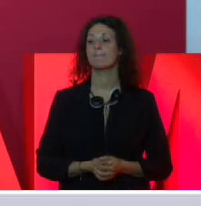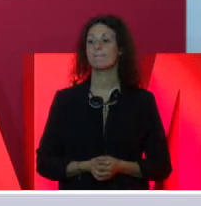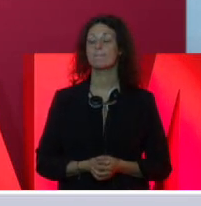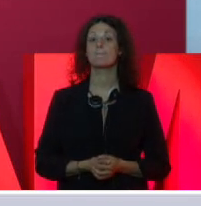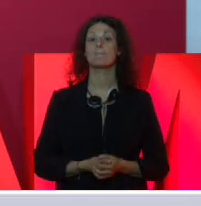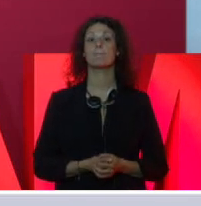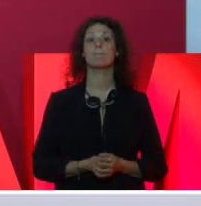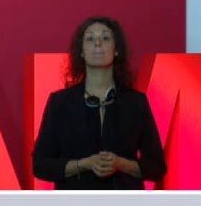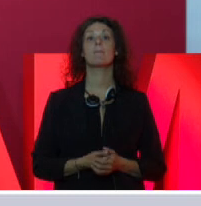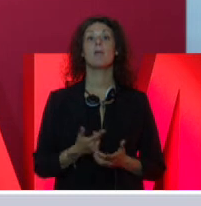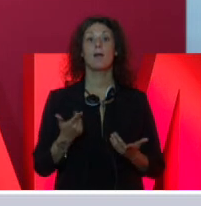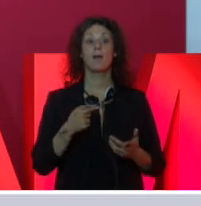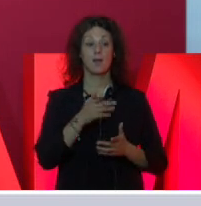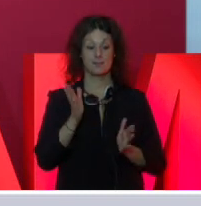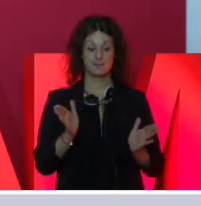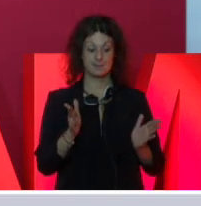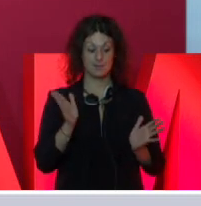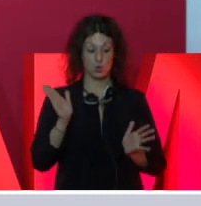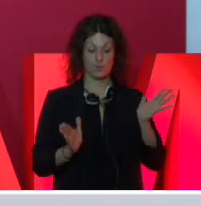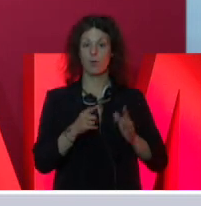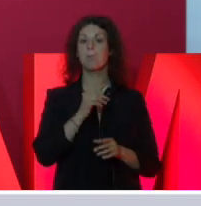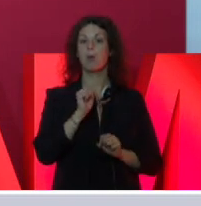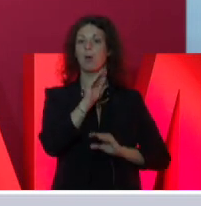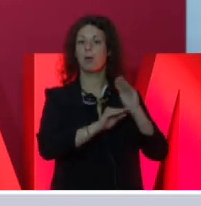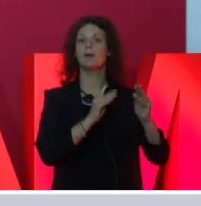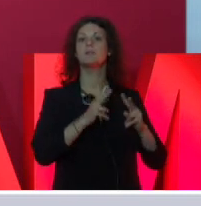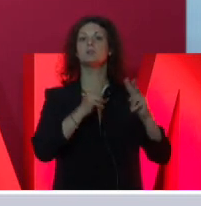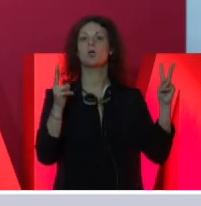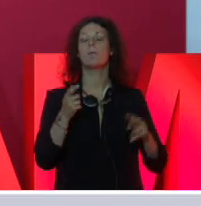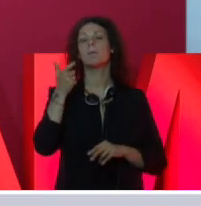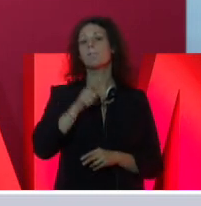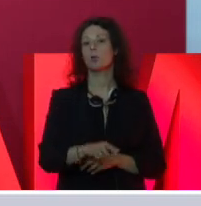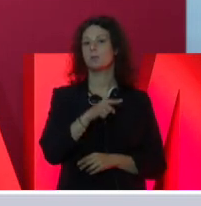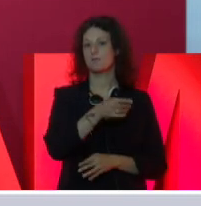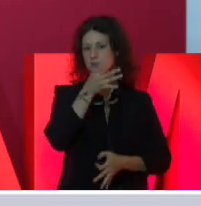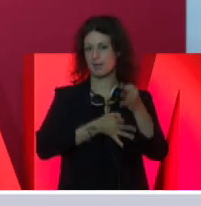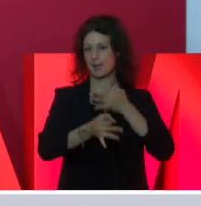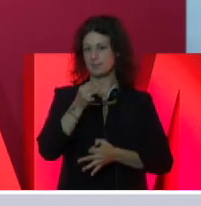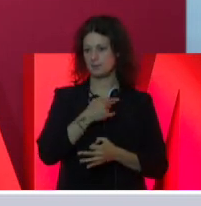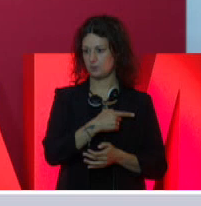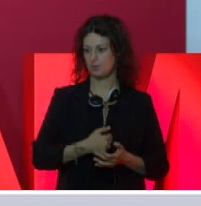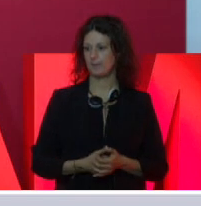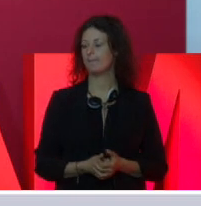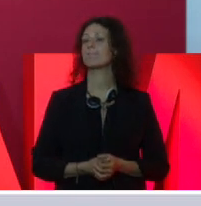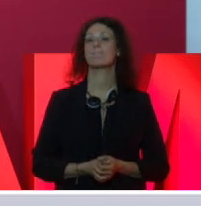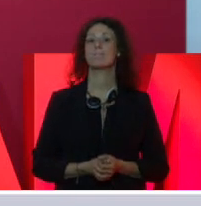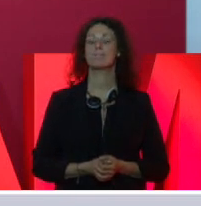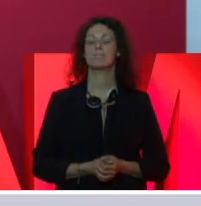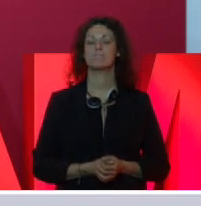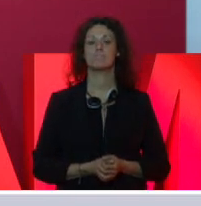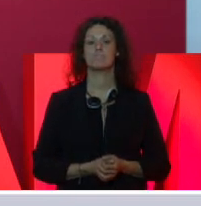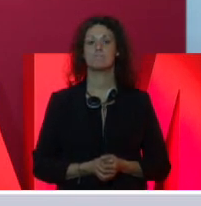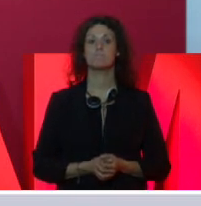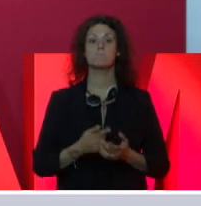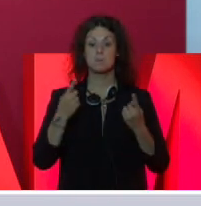then this is an interesting context. This sort of approach would apply